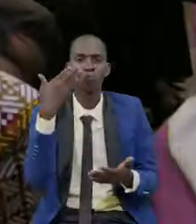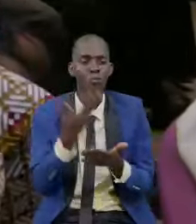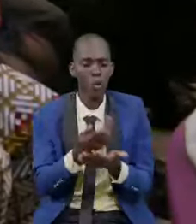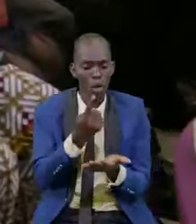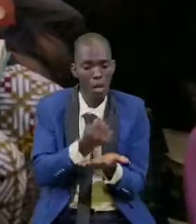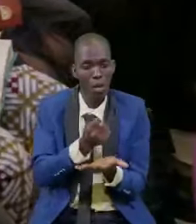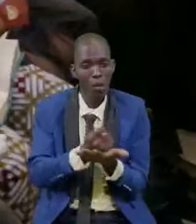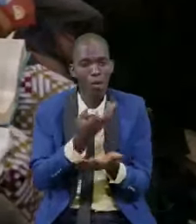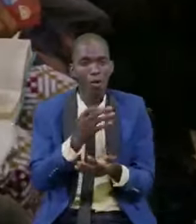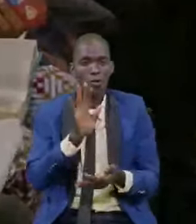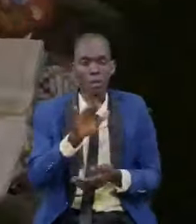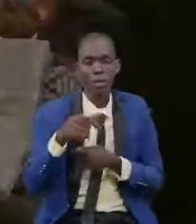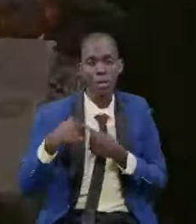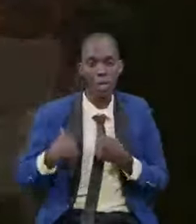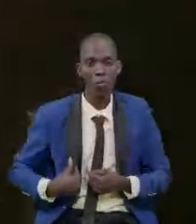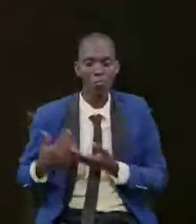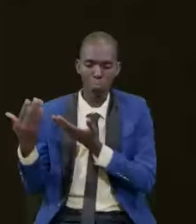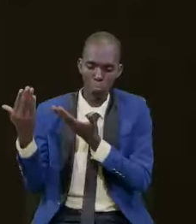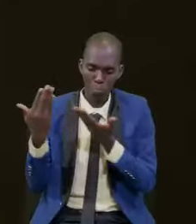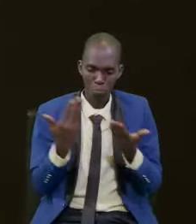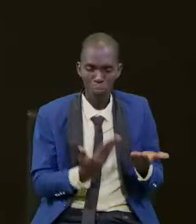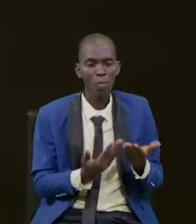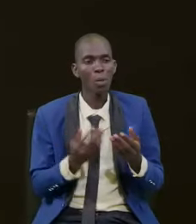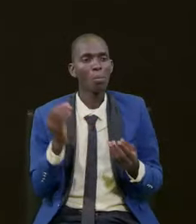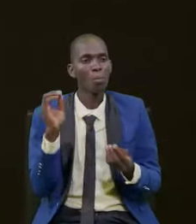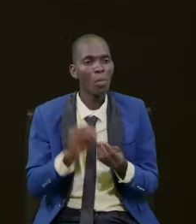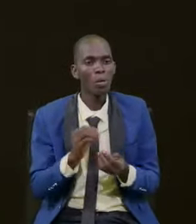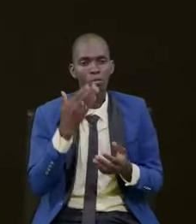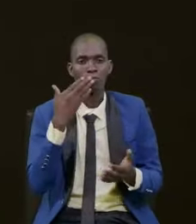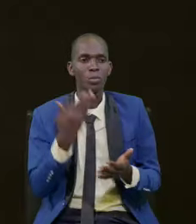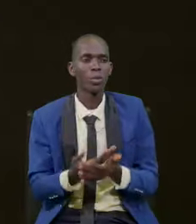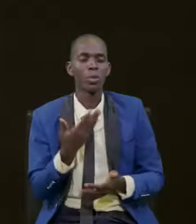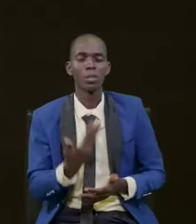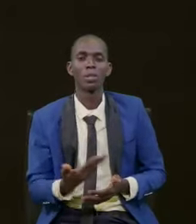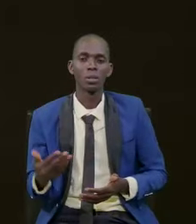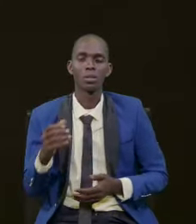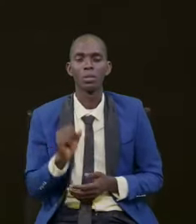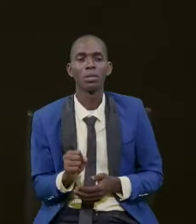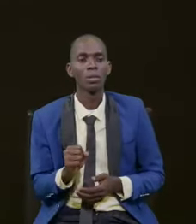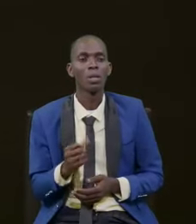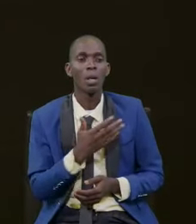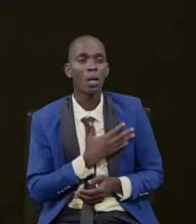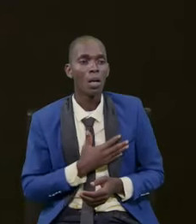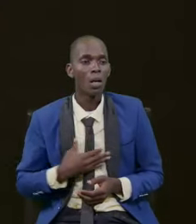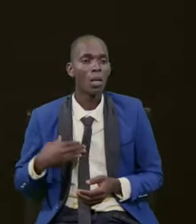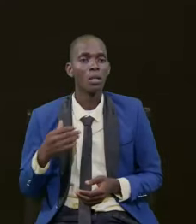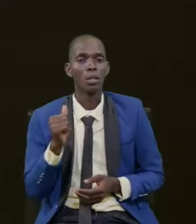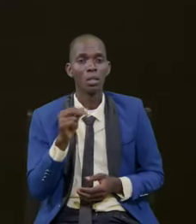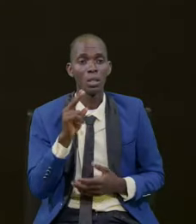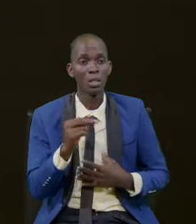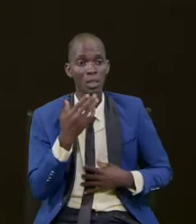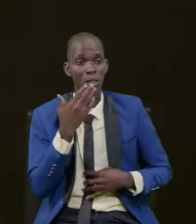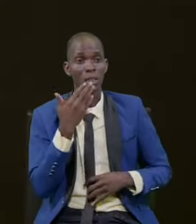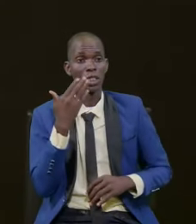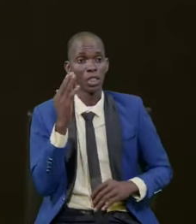his heart bringeth forth good things. And an evil man,